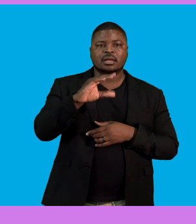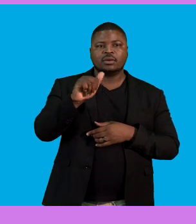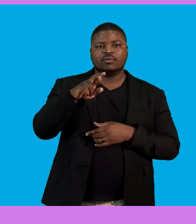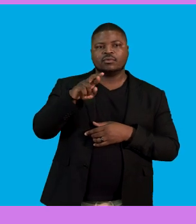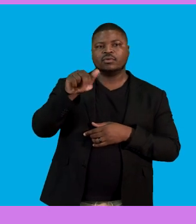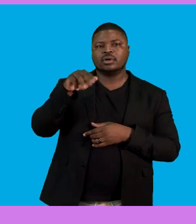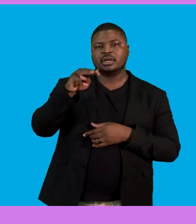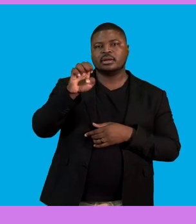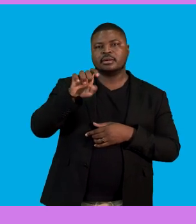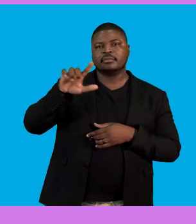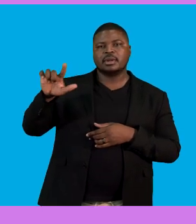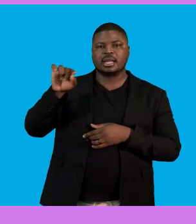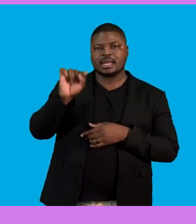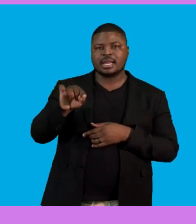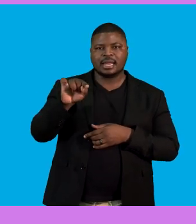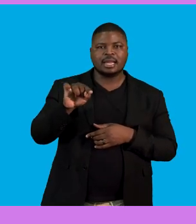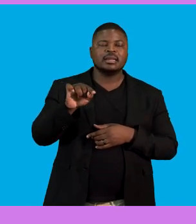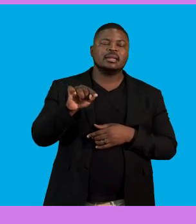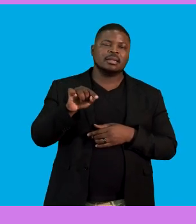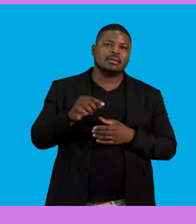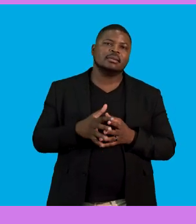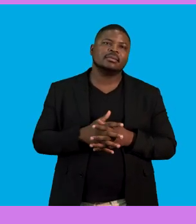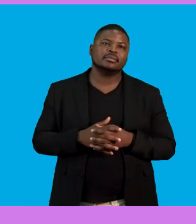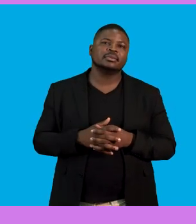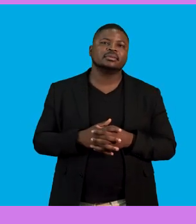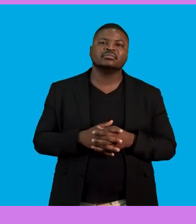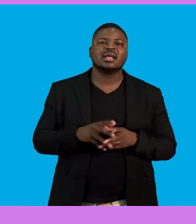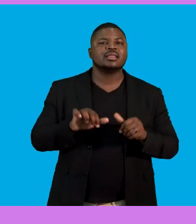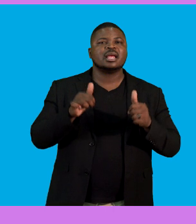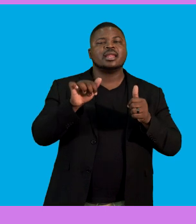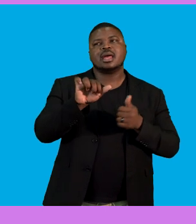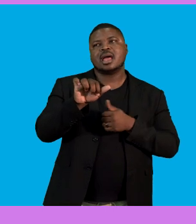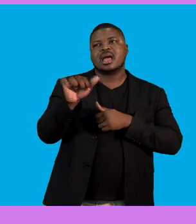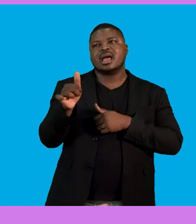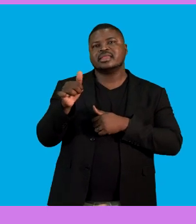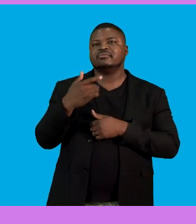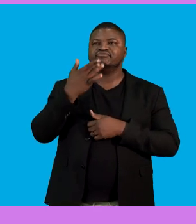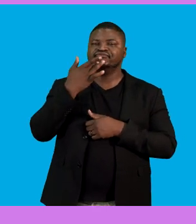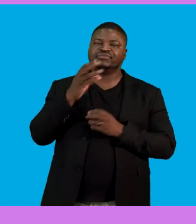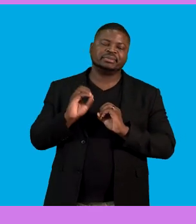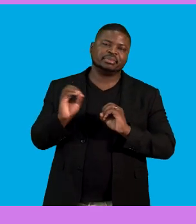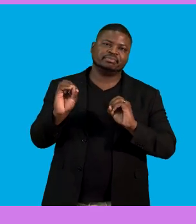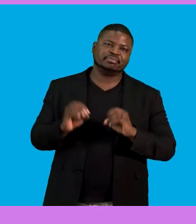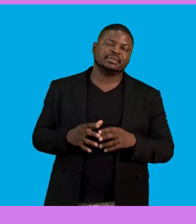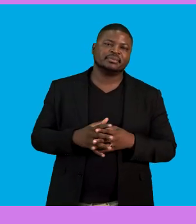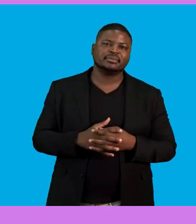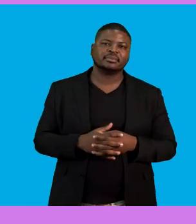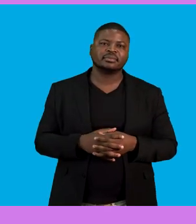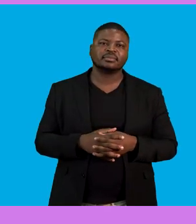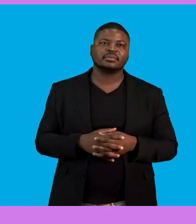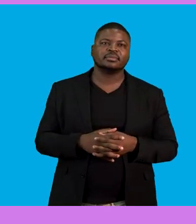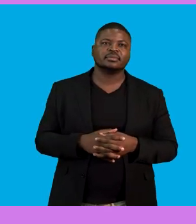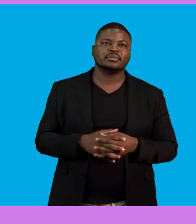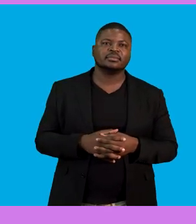preferred caramel than other flavors.